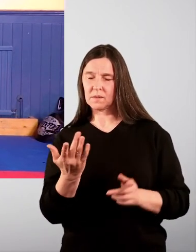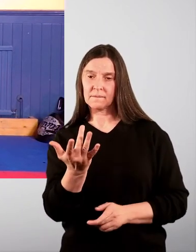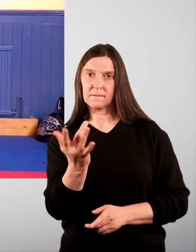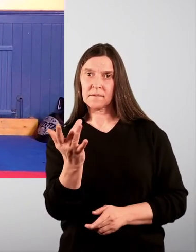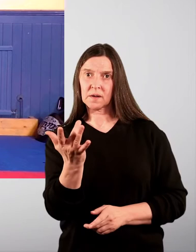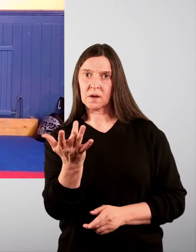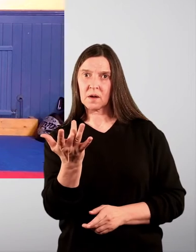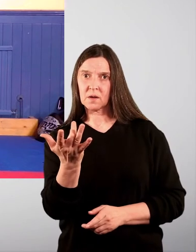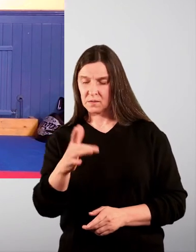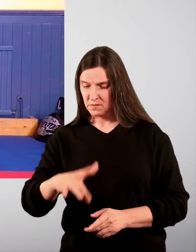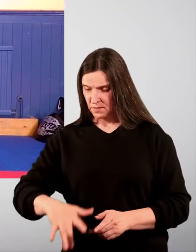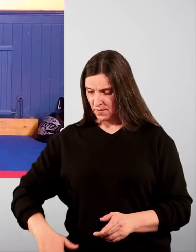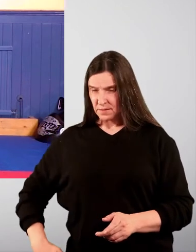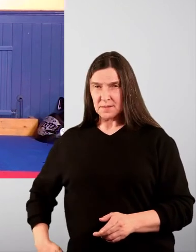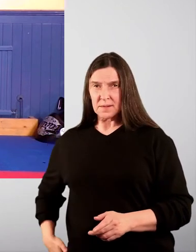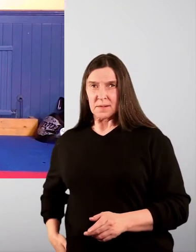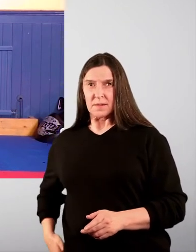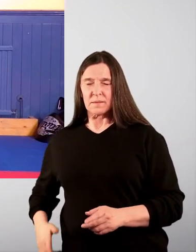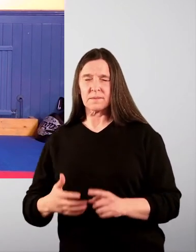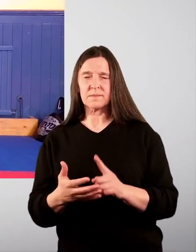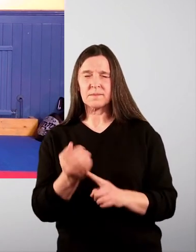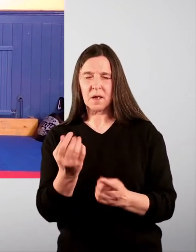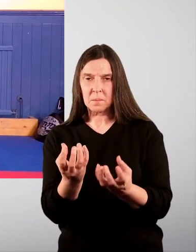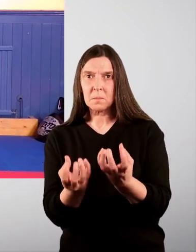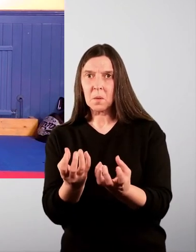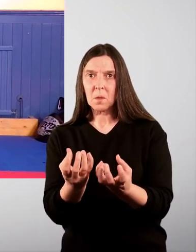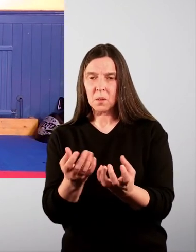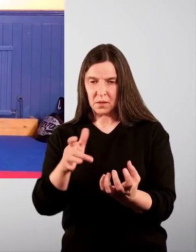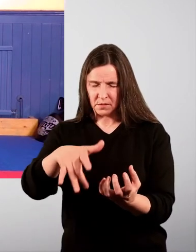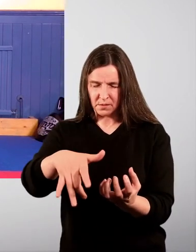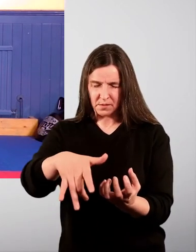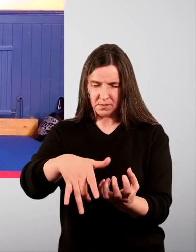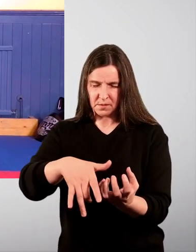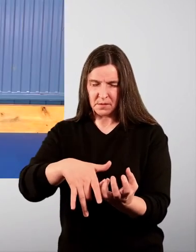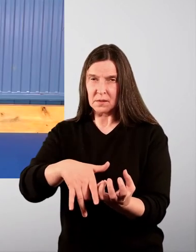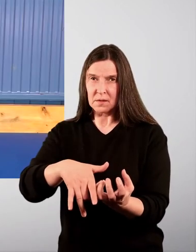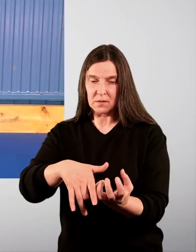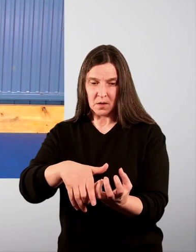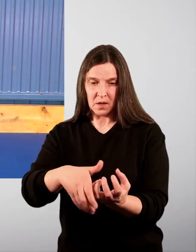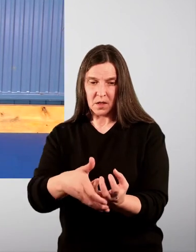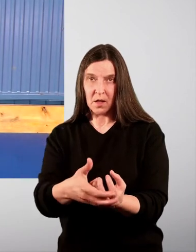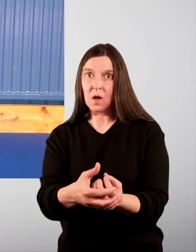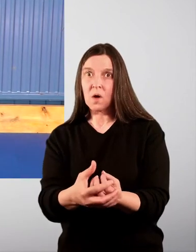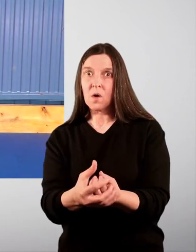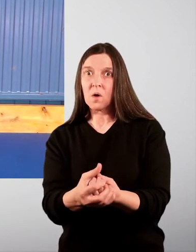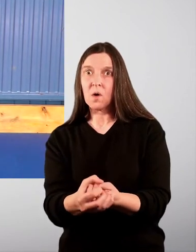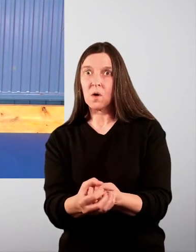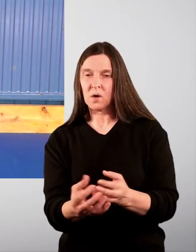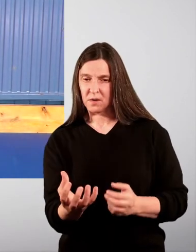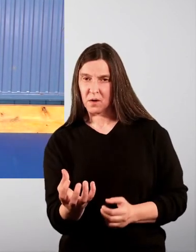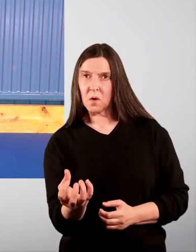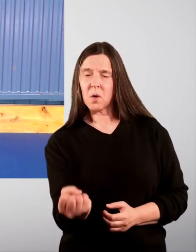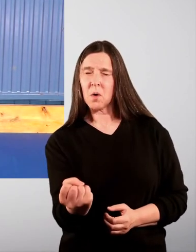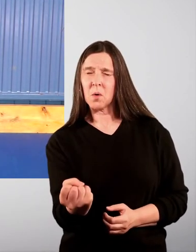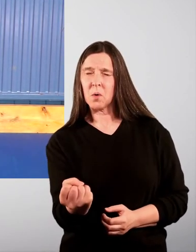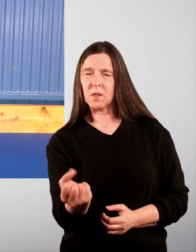as you can. And by that stage, you should have something in the cup of your hand. And that should be his groin area. As you squeeze